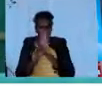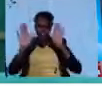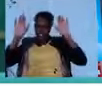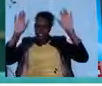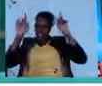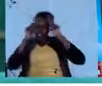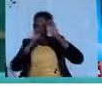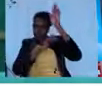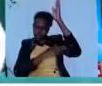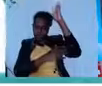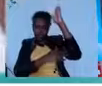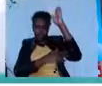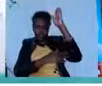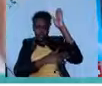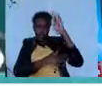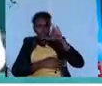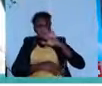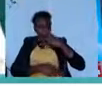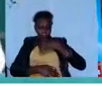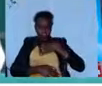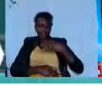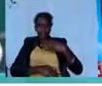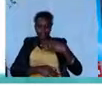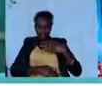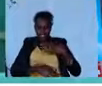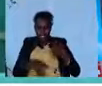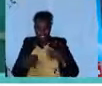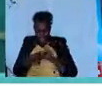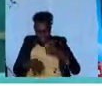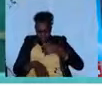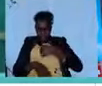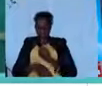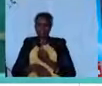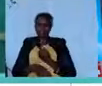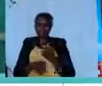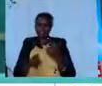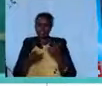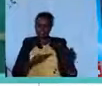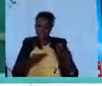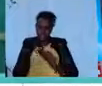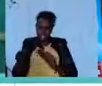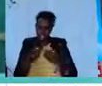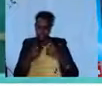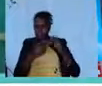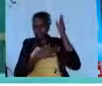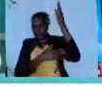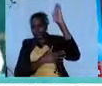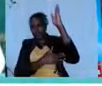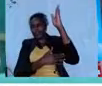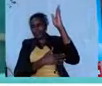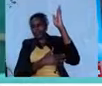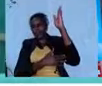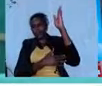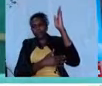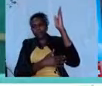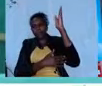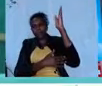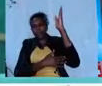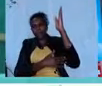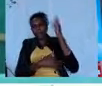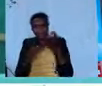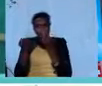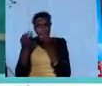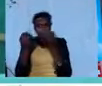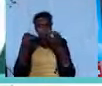God, your wealth and self to the service of God.